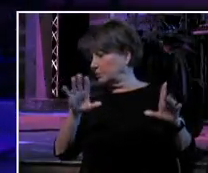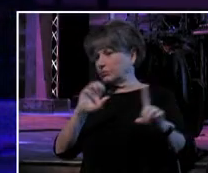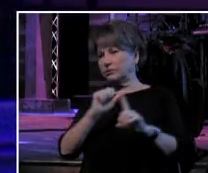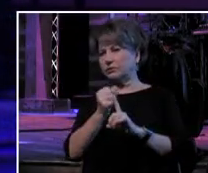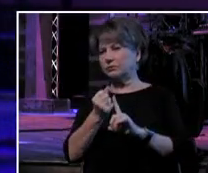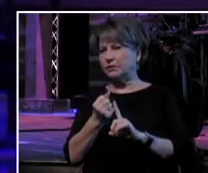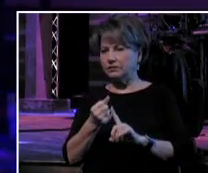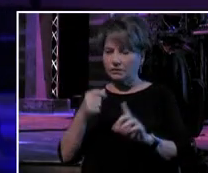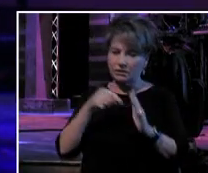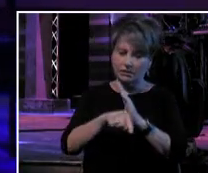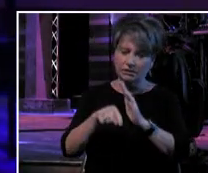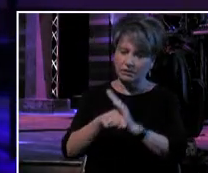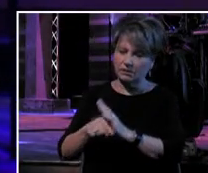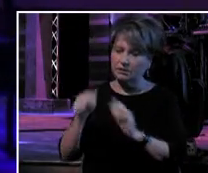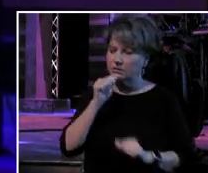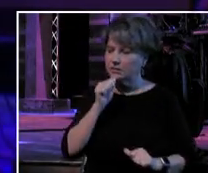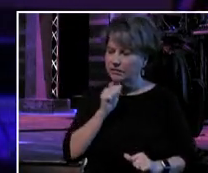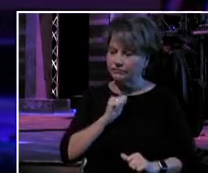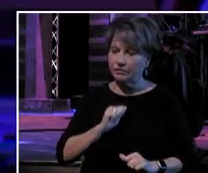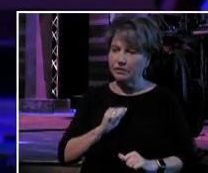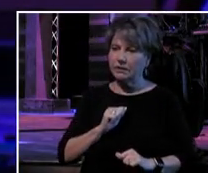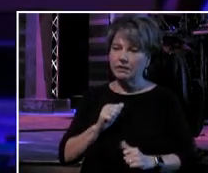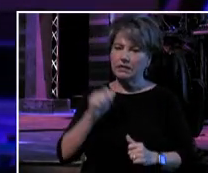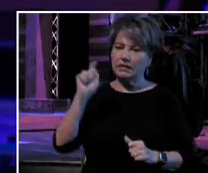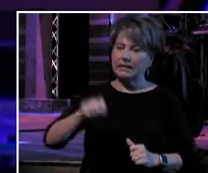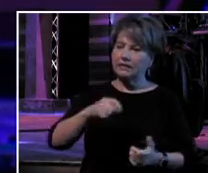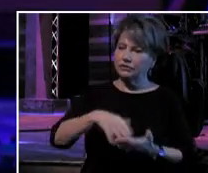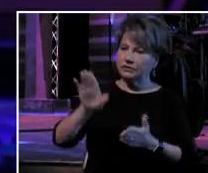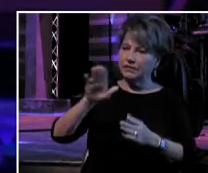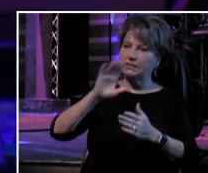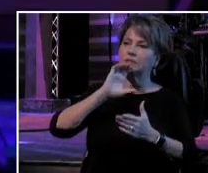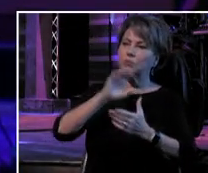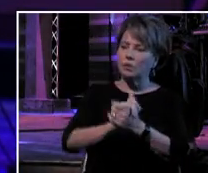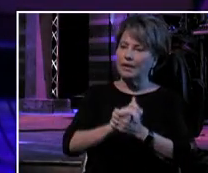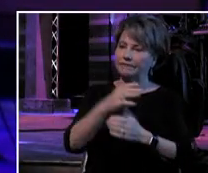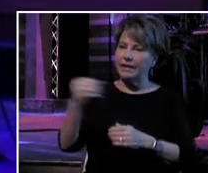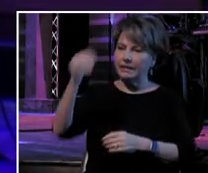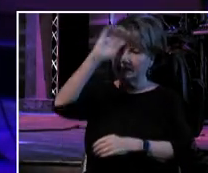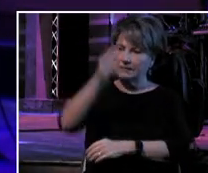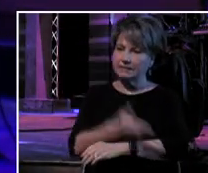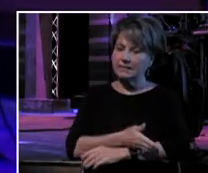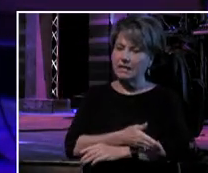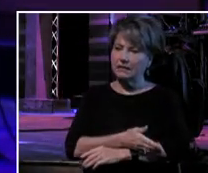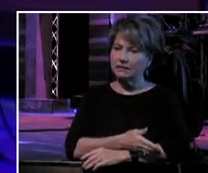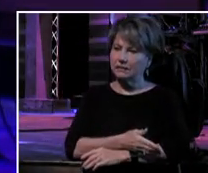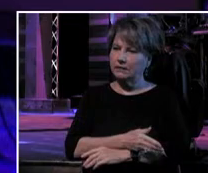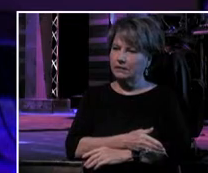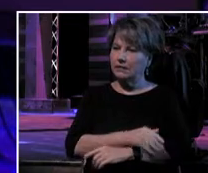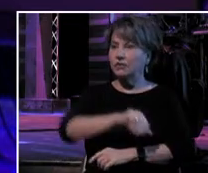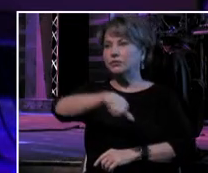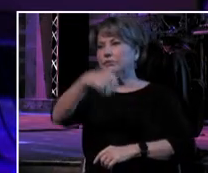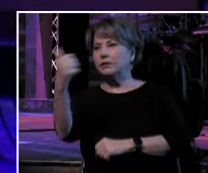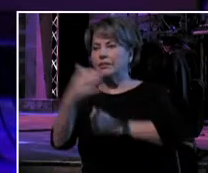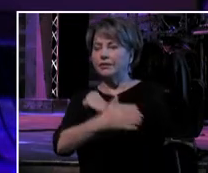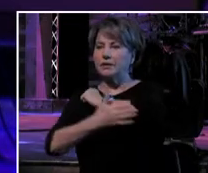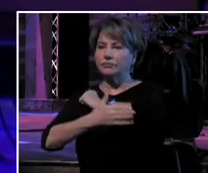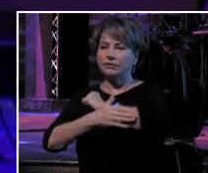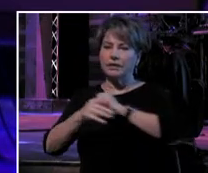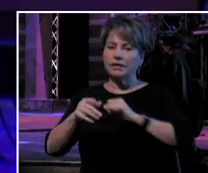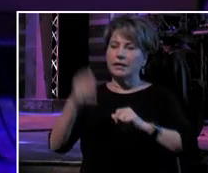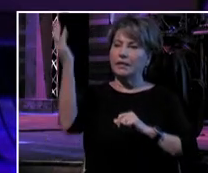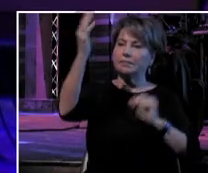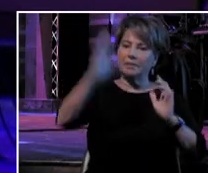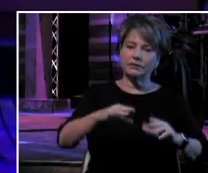his country. He had to send his wife and son into Liberia to escape it, but he stayed. Why? Because he